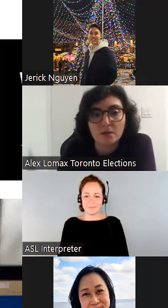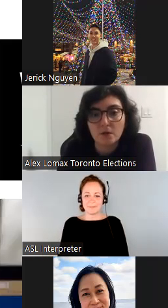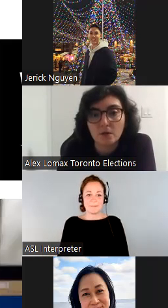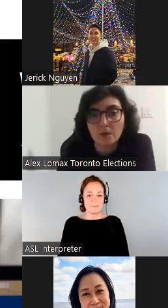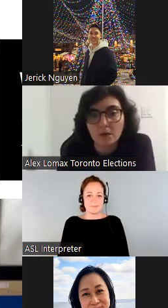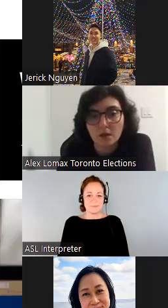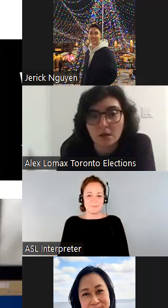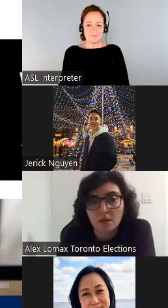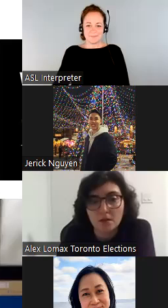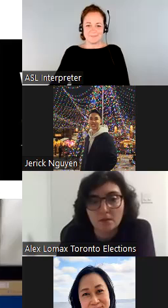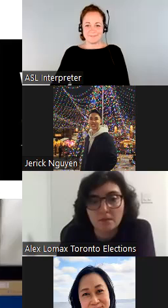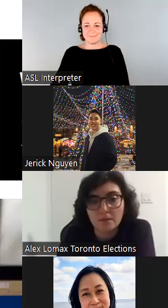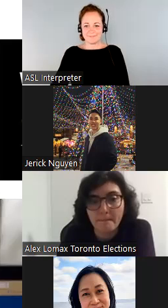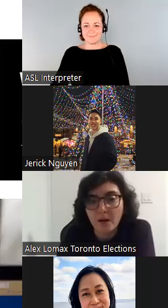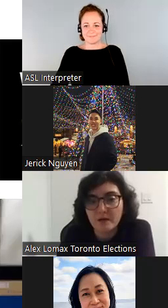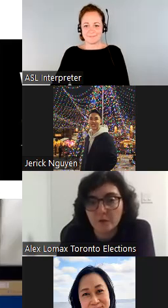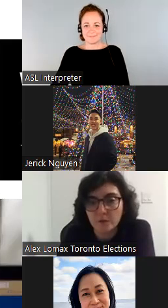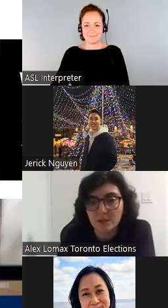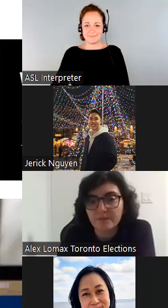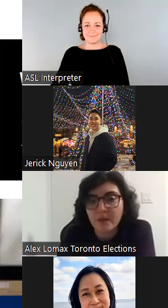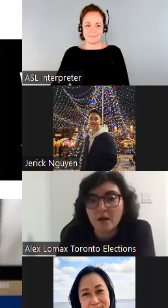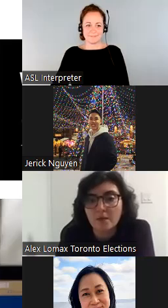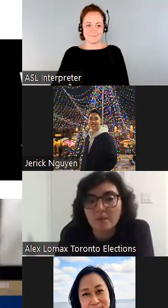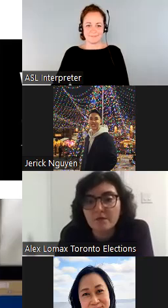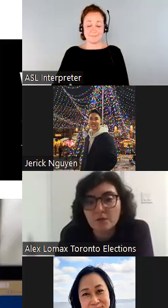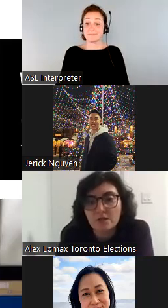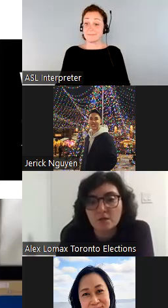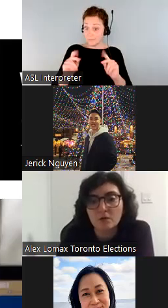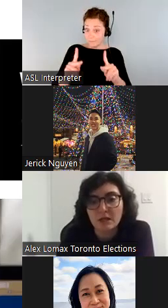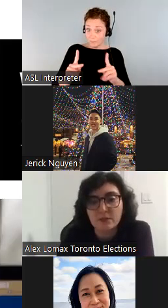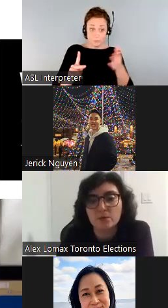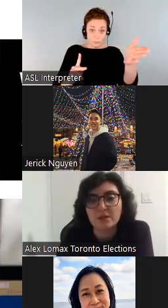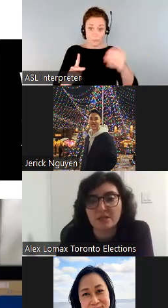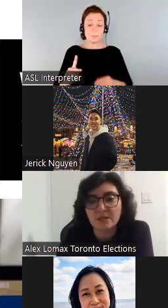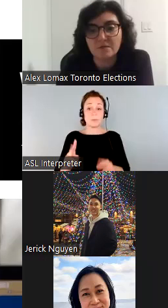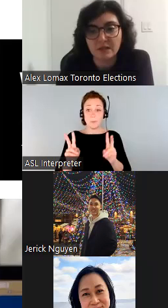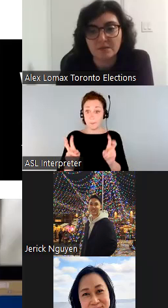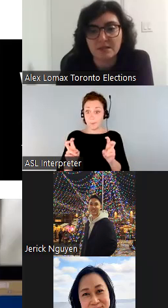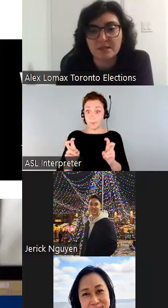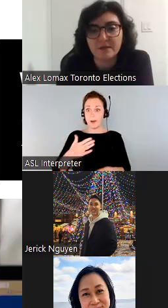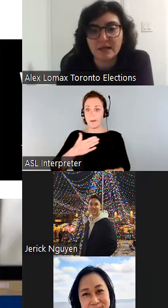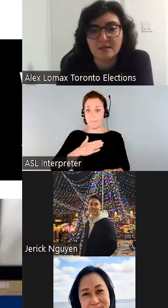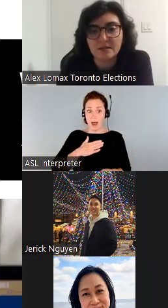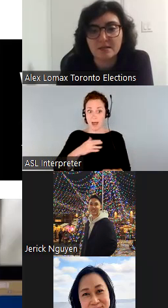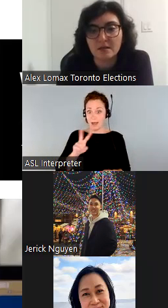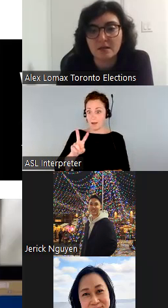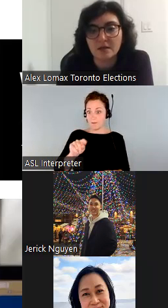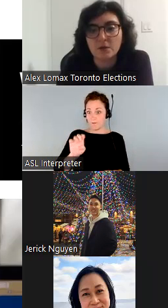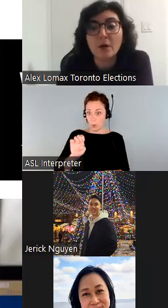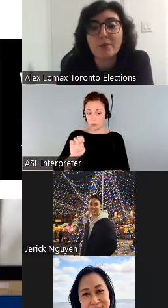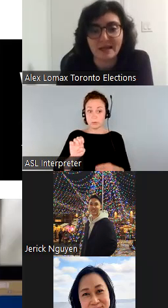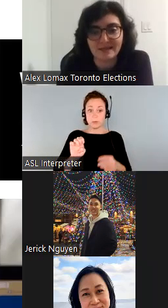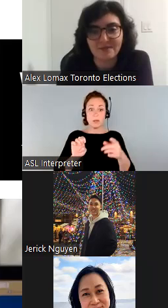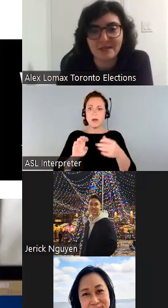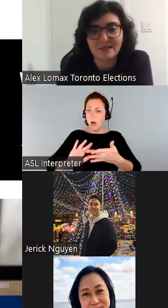Okay, so My Vote. My Vote is an online tool that has been developed